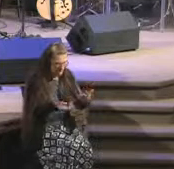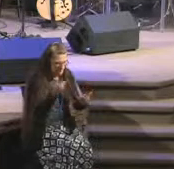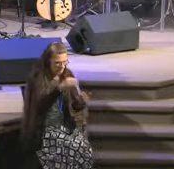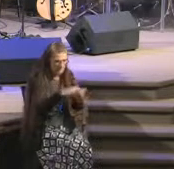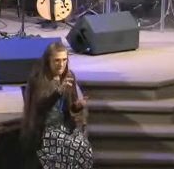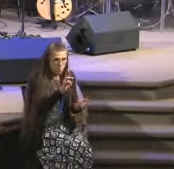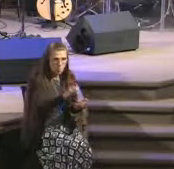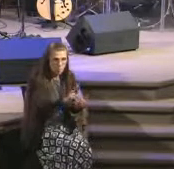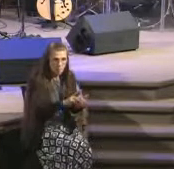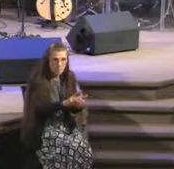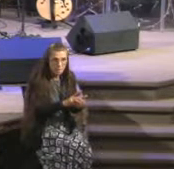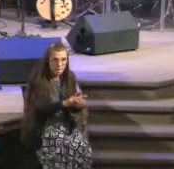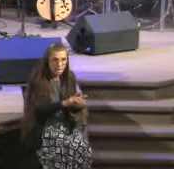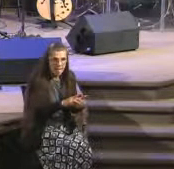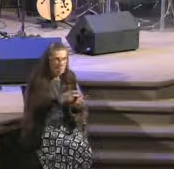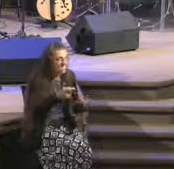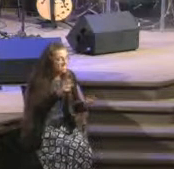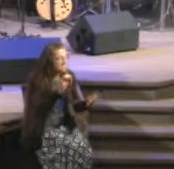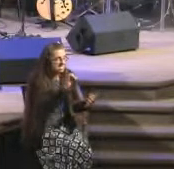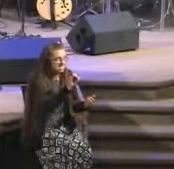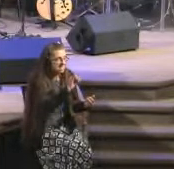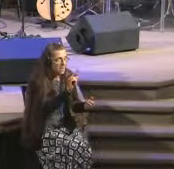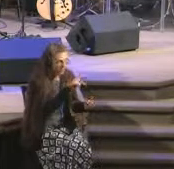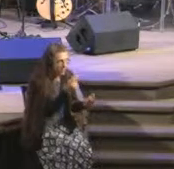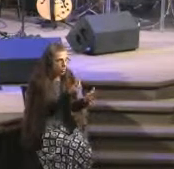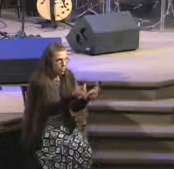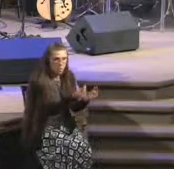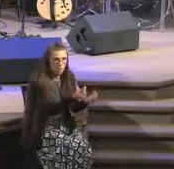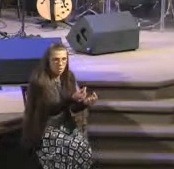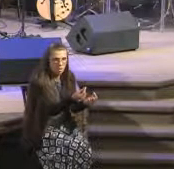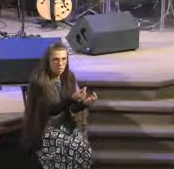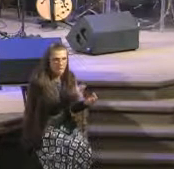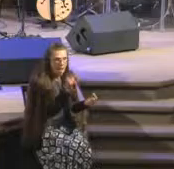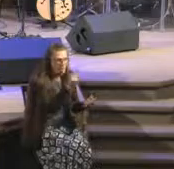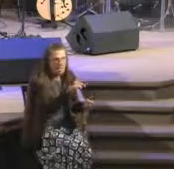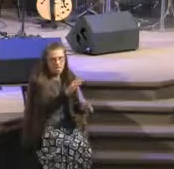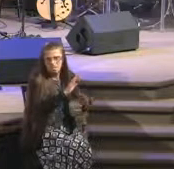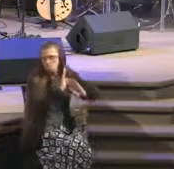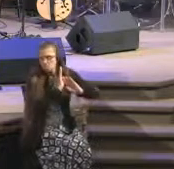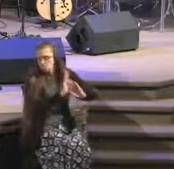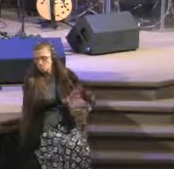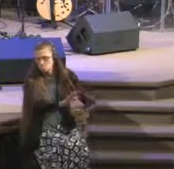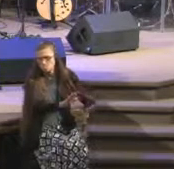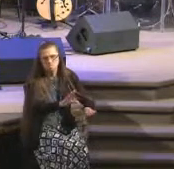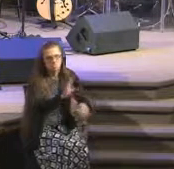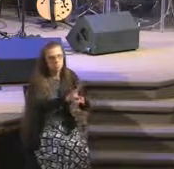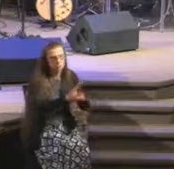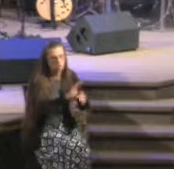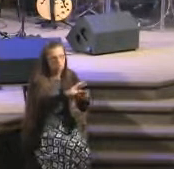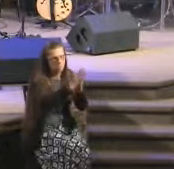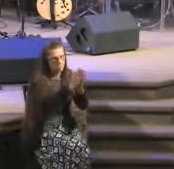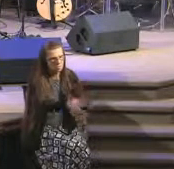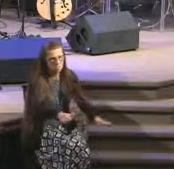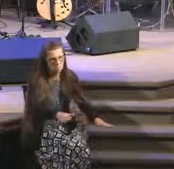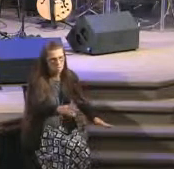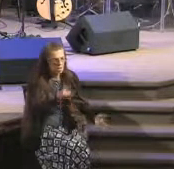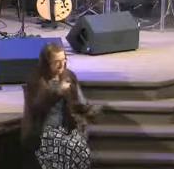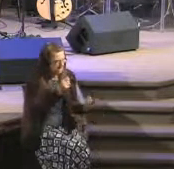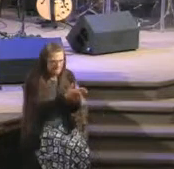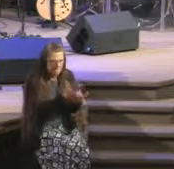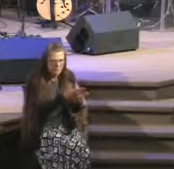that's exactly what they were doing, unfortunately. Because they refused to address the church's failing. And